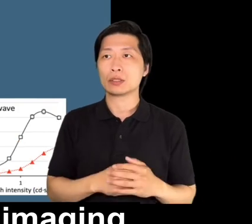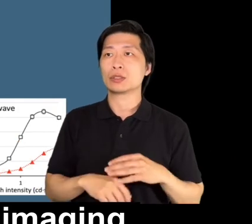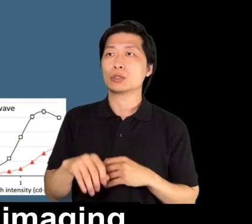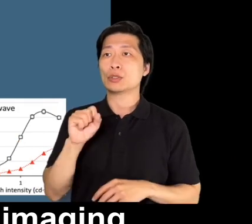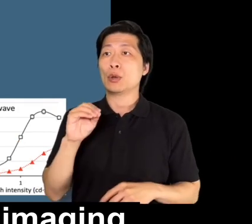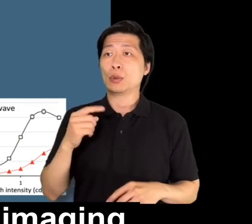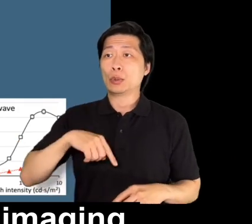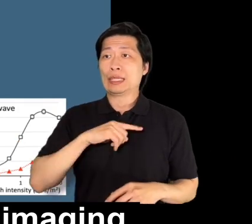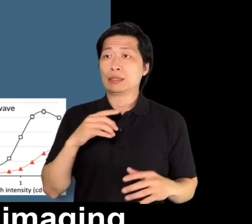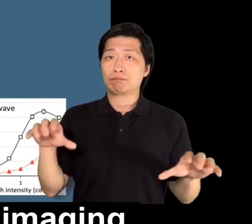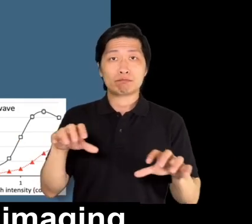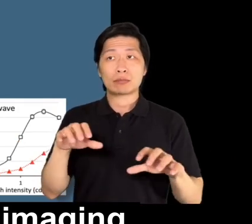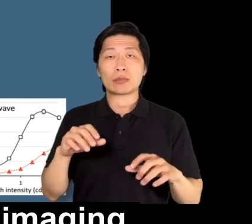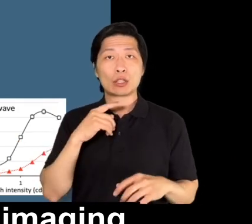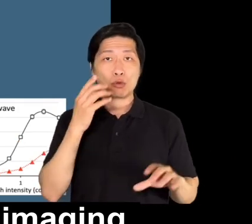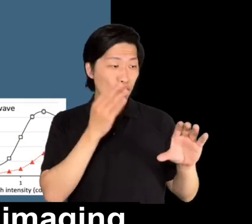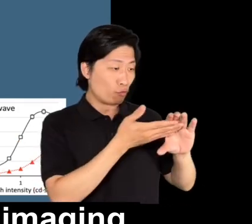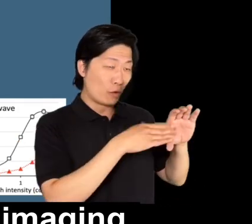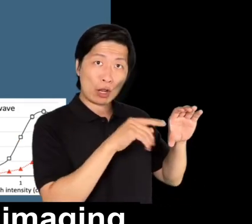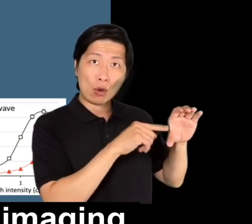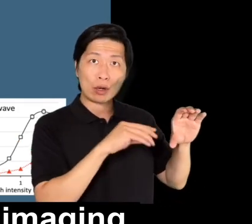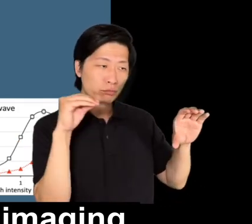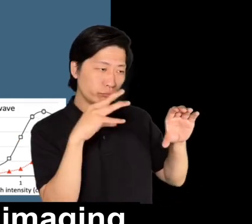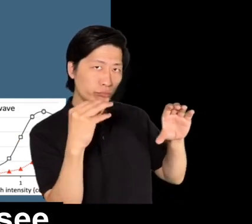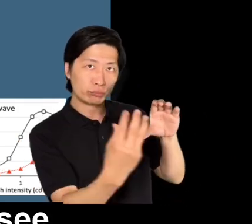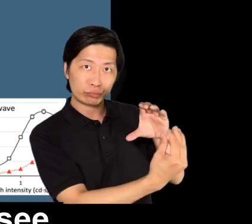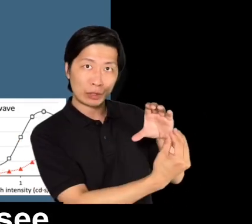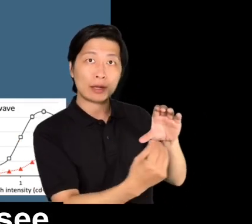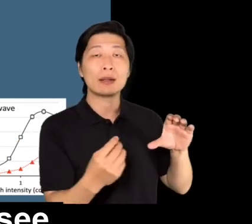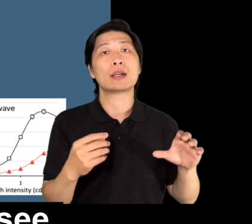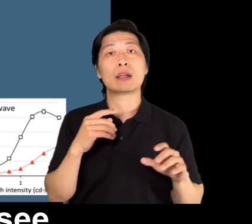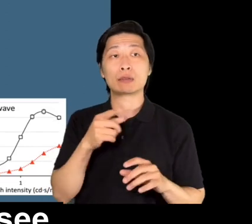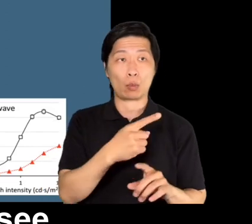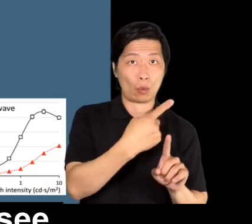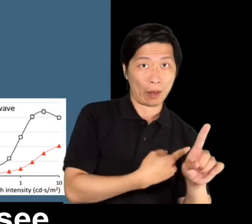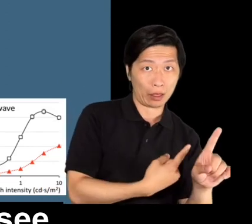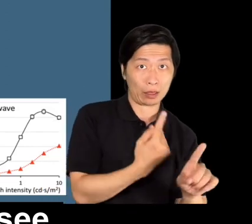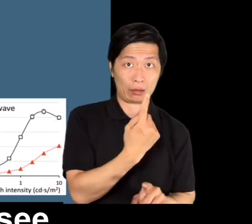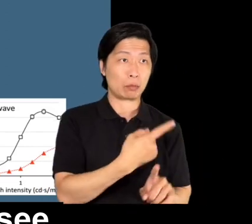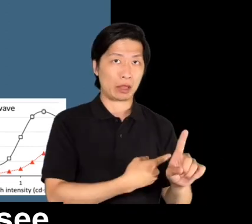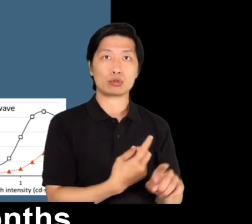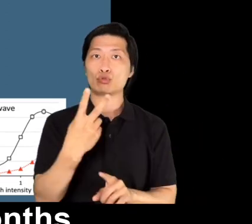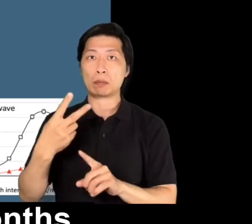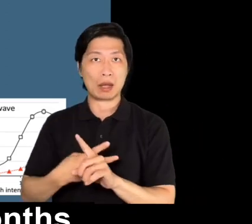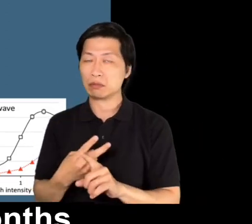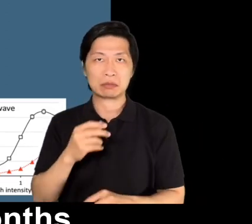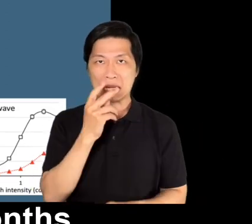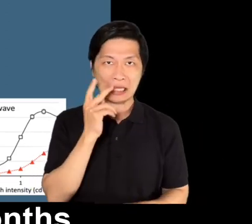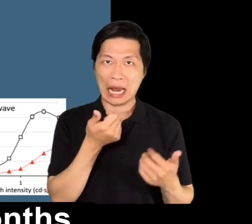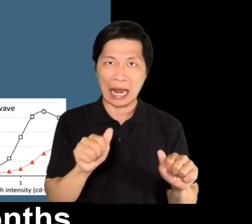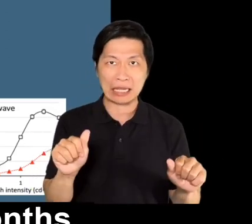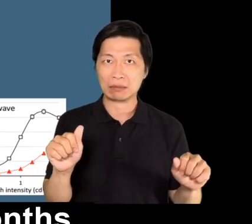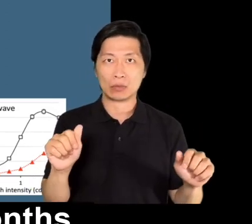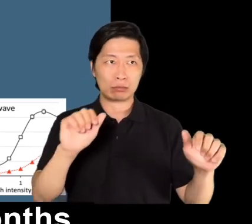months and did not see any abnormalities. But at four months, we already started to see some